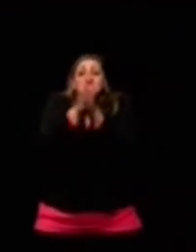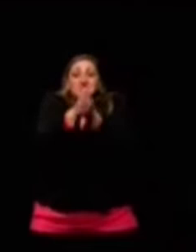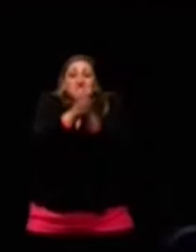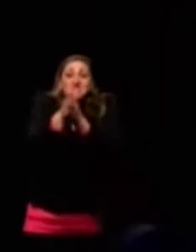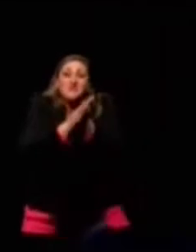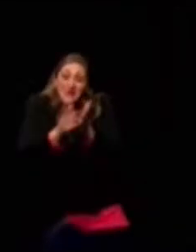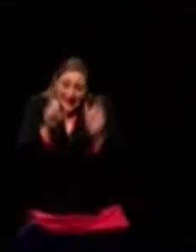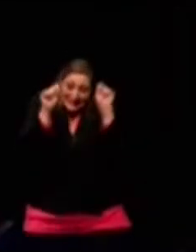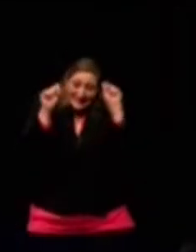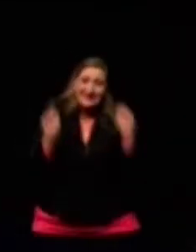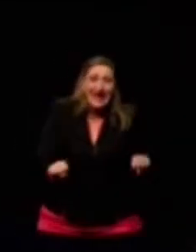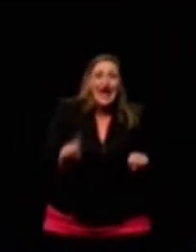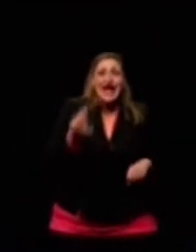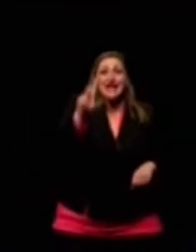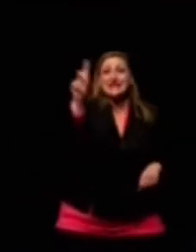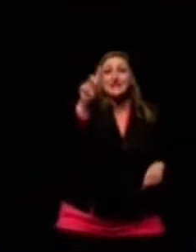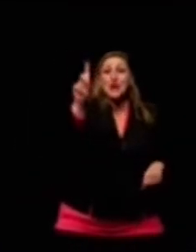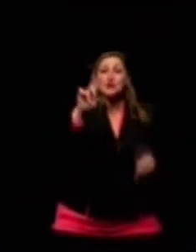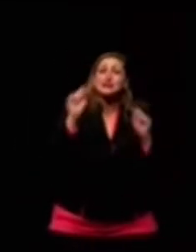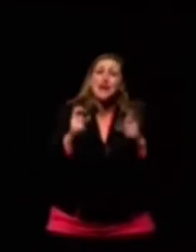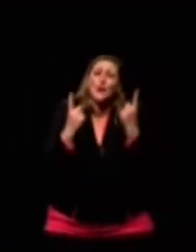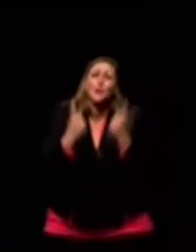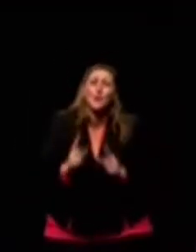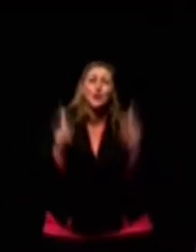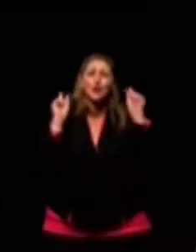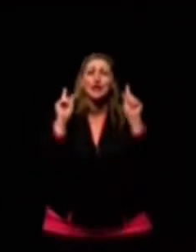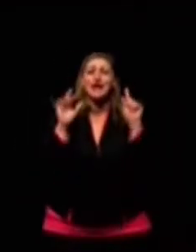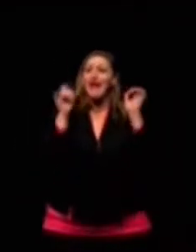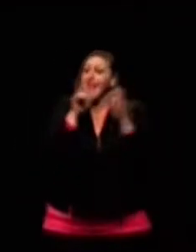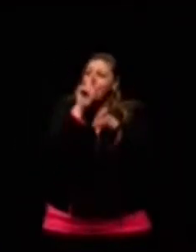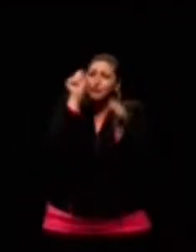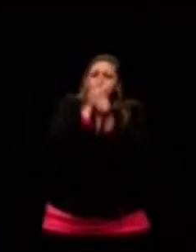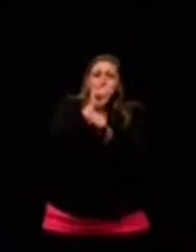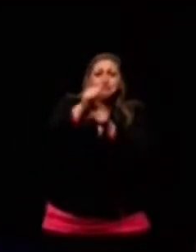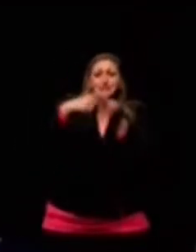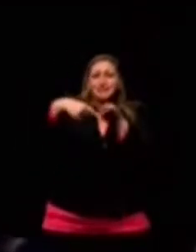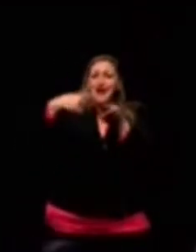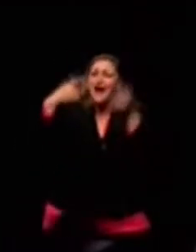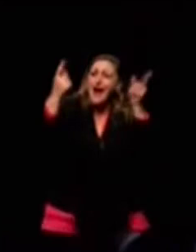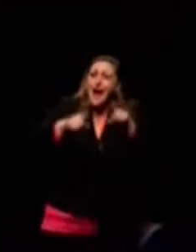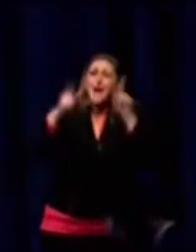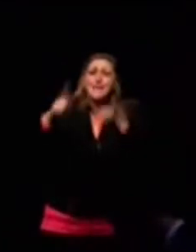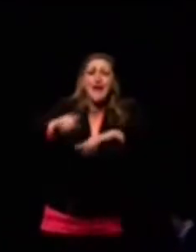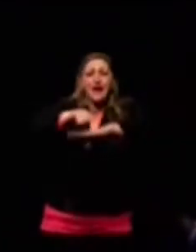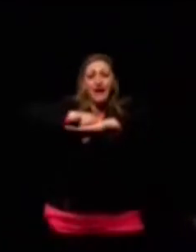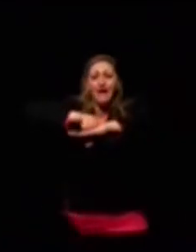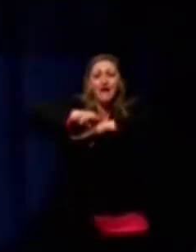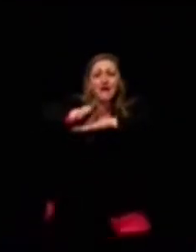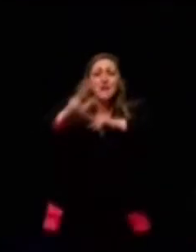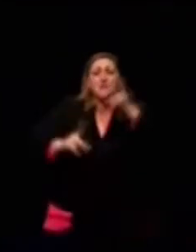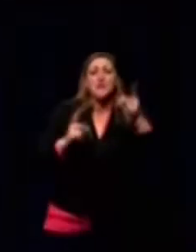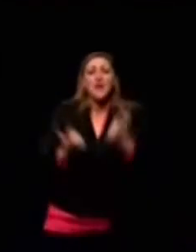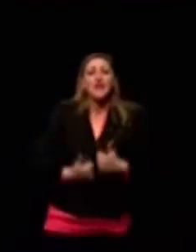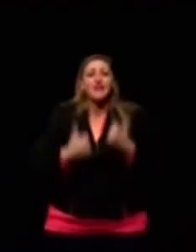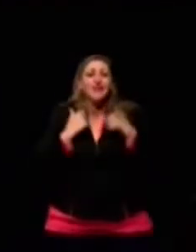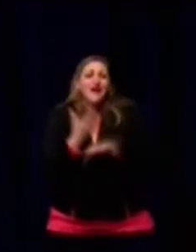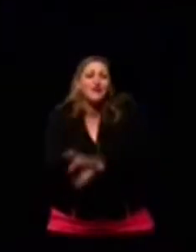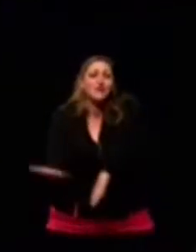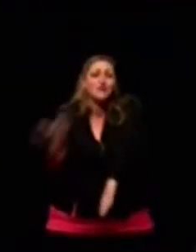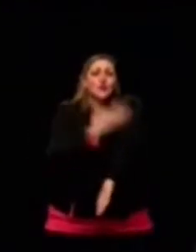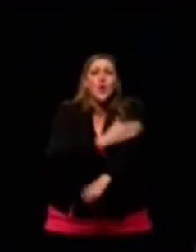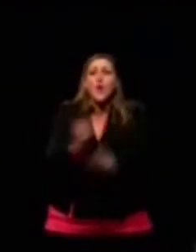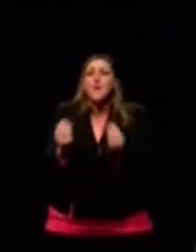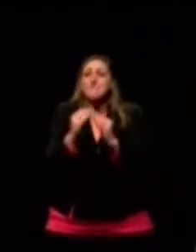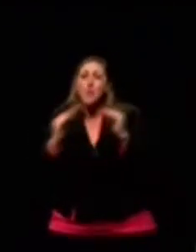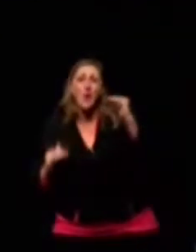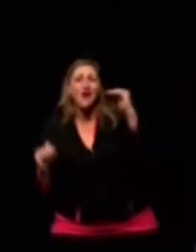that democracy works, that it delivers results for people and makes life better, fairer, and more